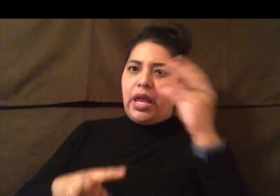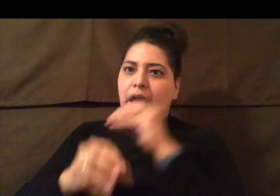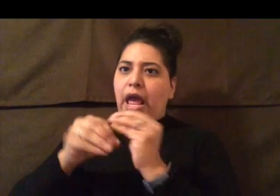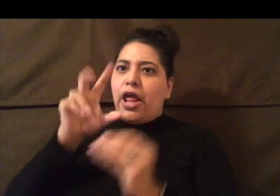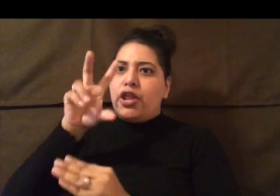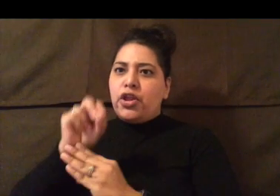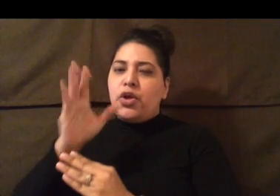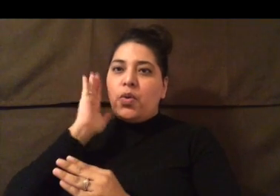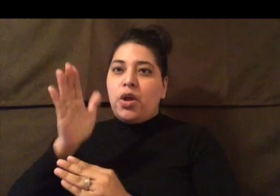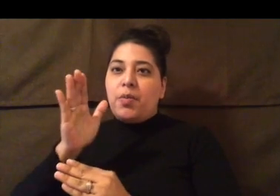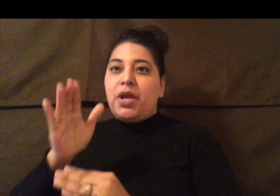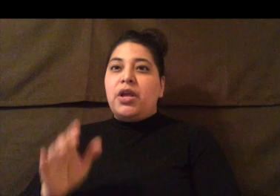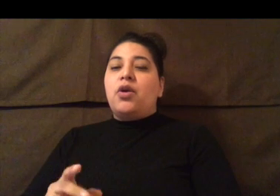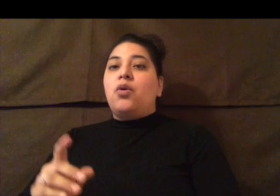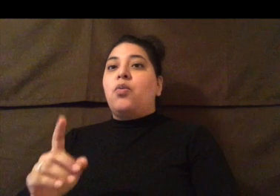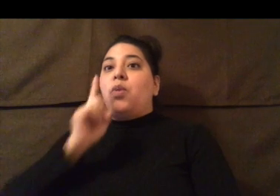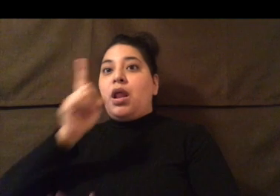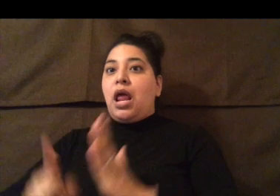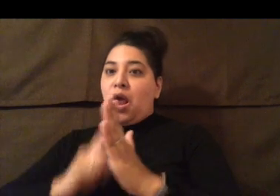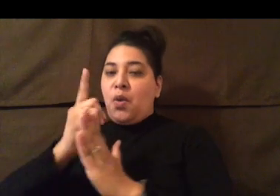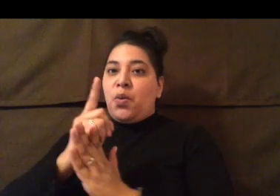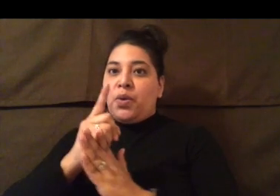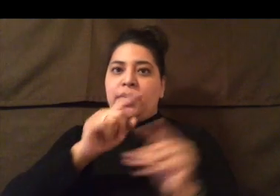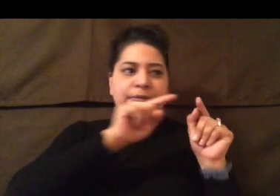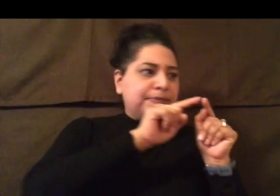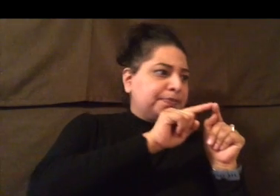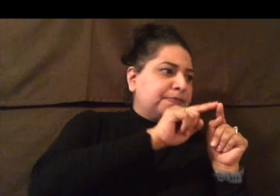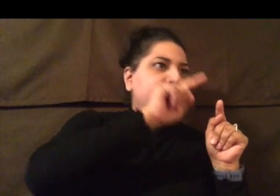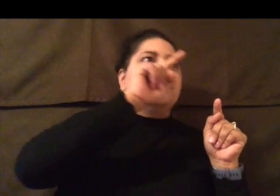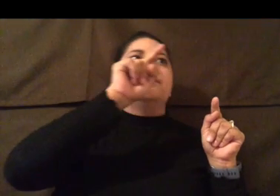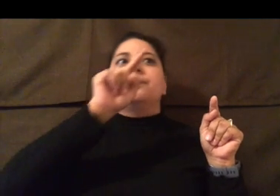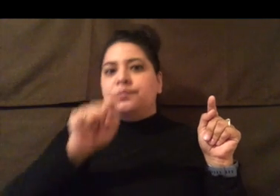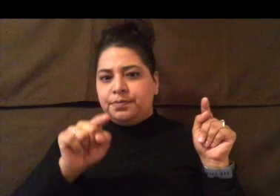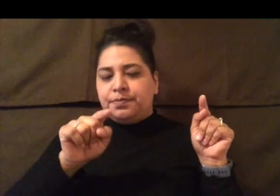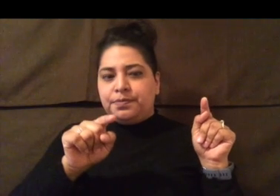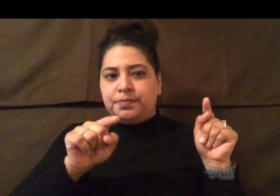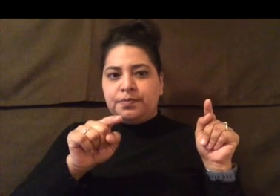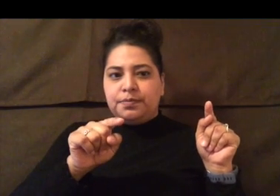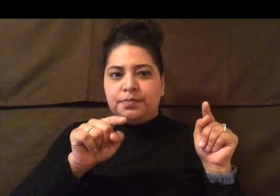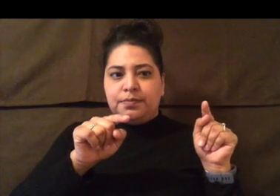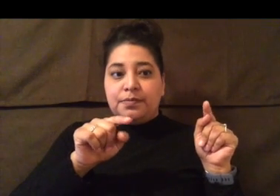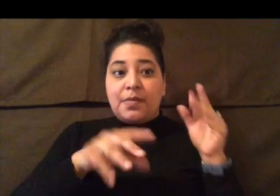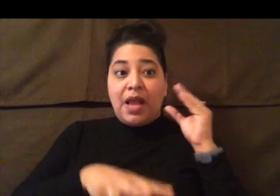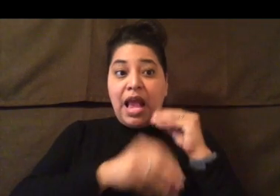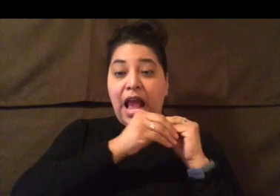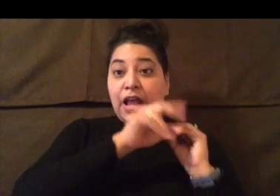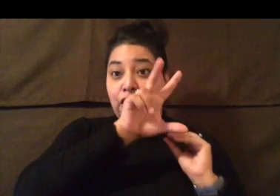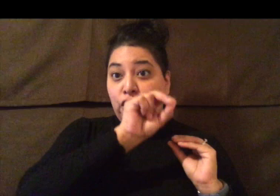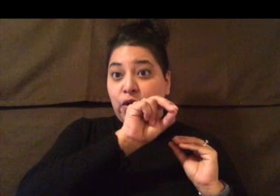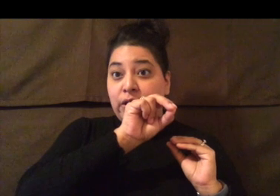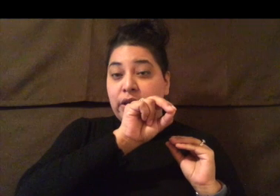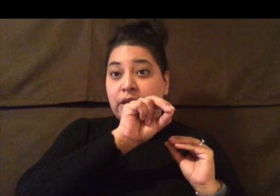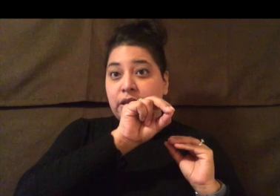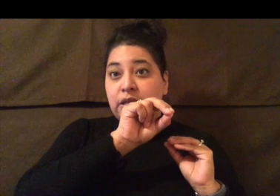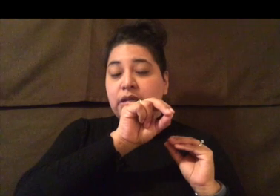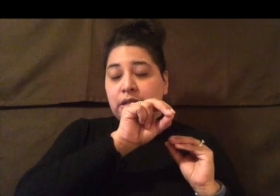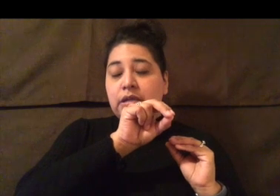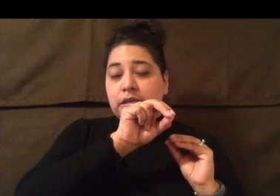that's going to give me 4 o'clock. So that's my first jump. And this is plus 30